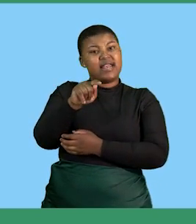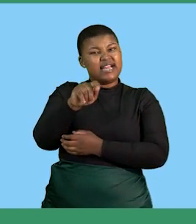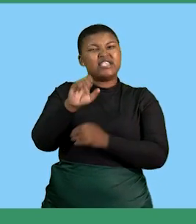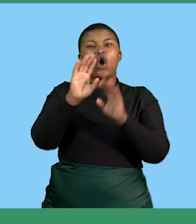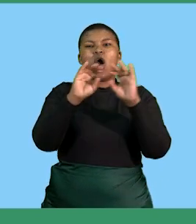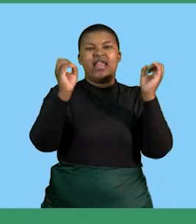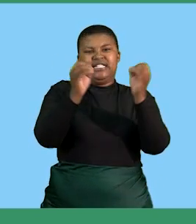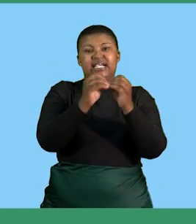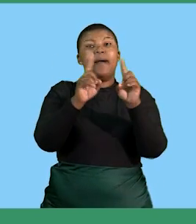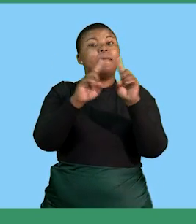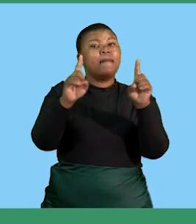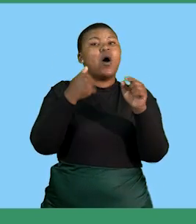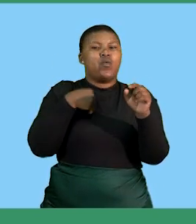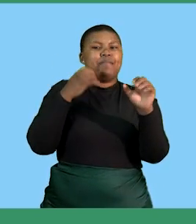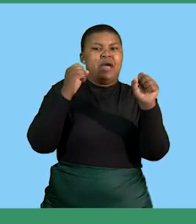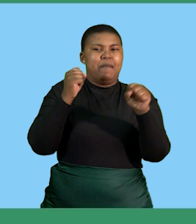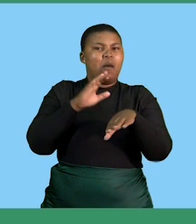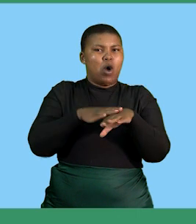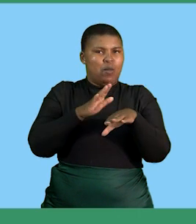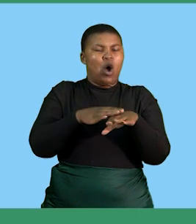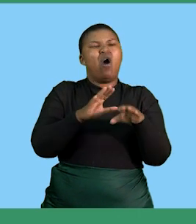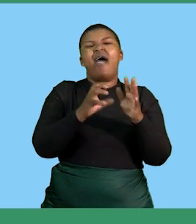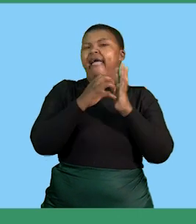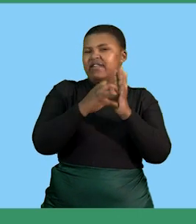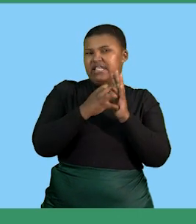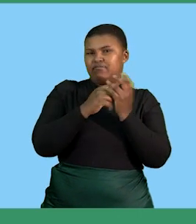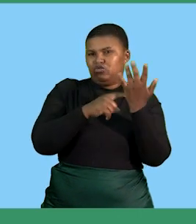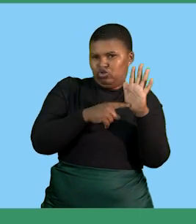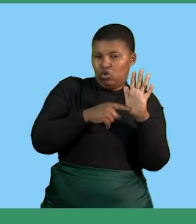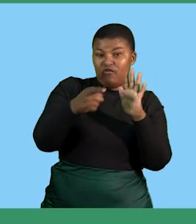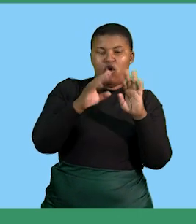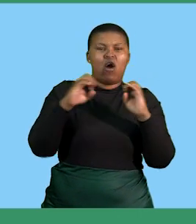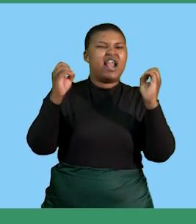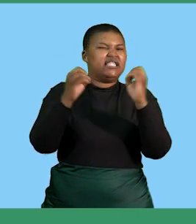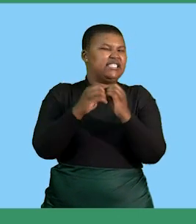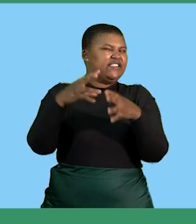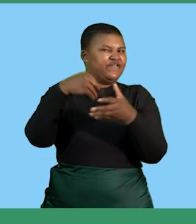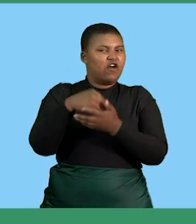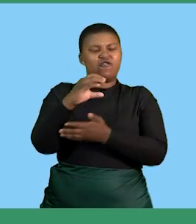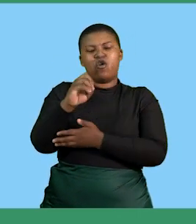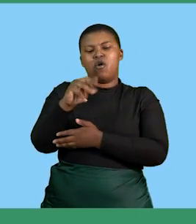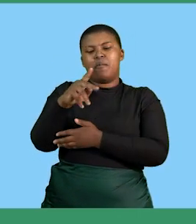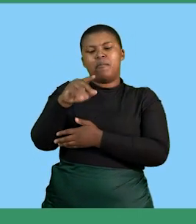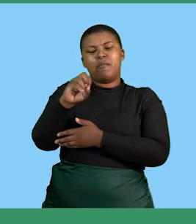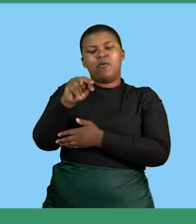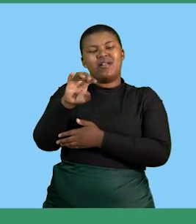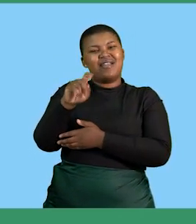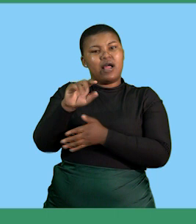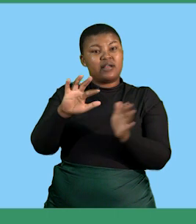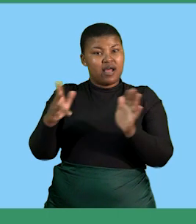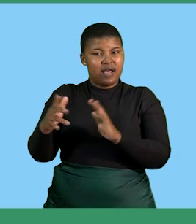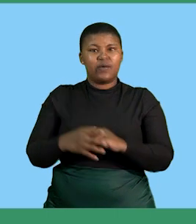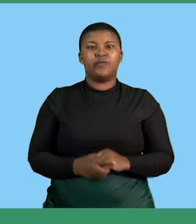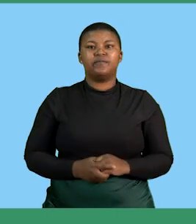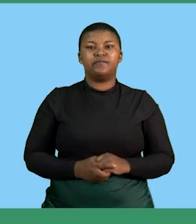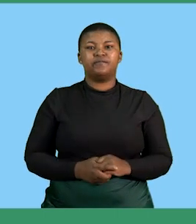of organizations which are components of the market environment. And then we will take a closer look at